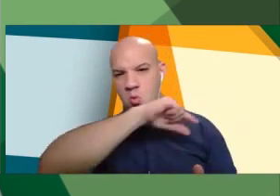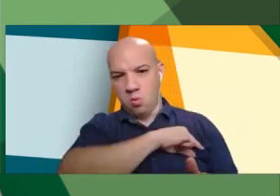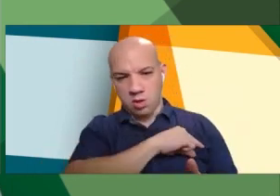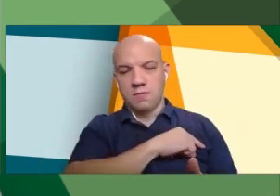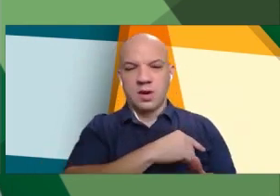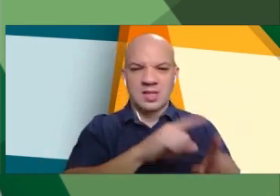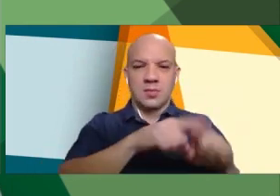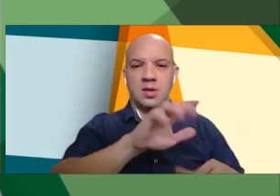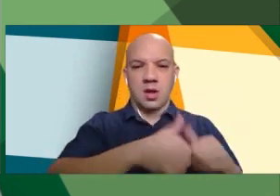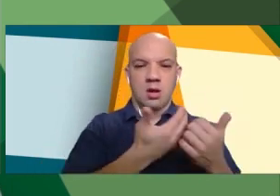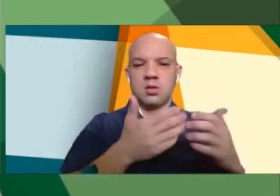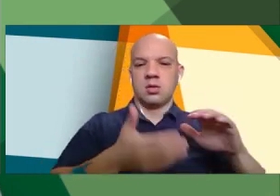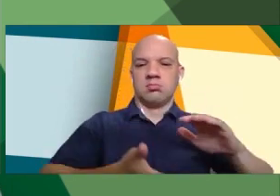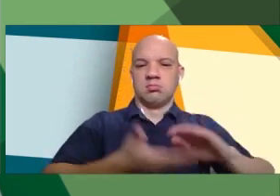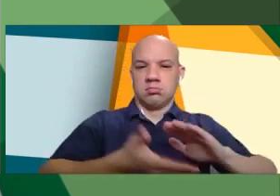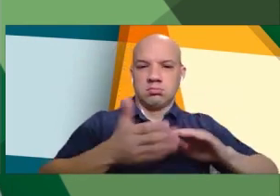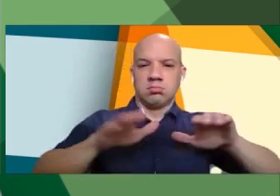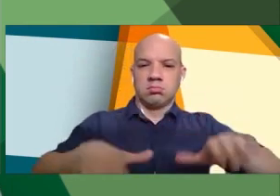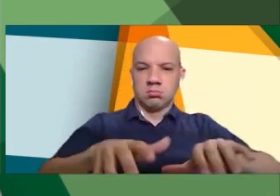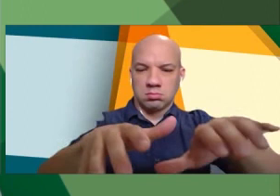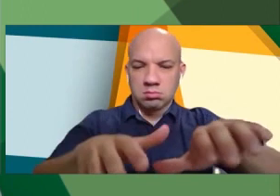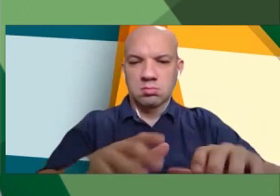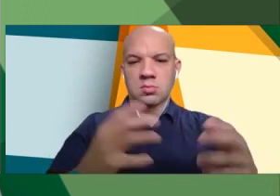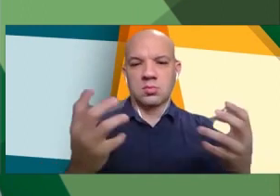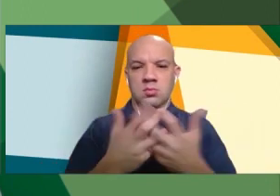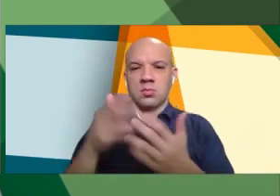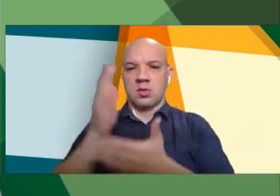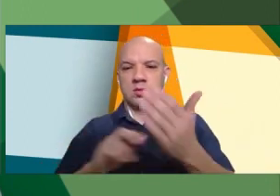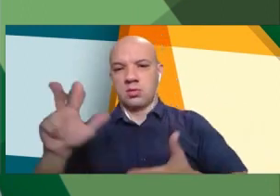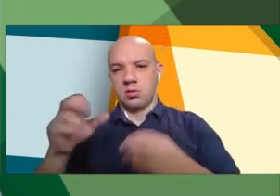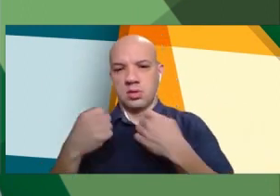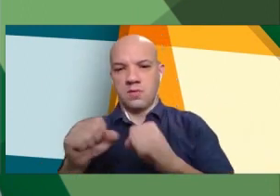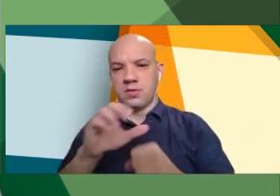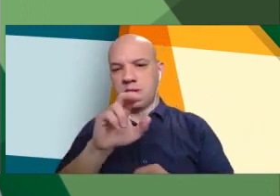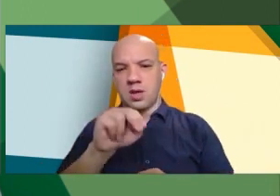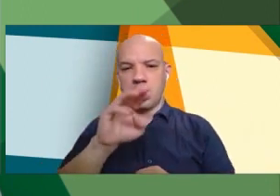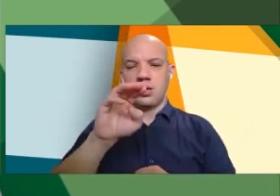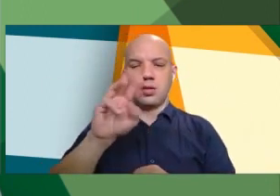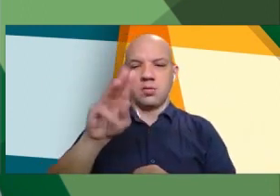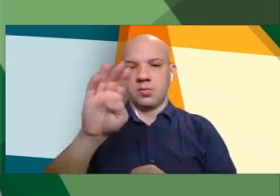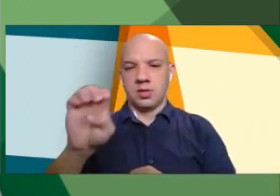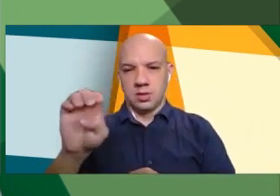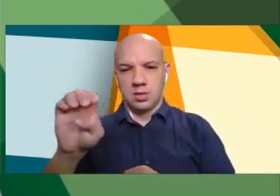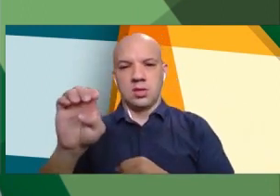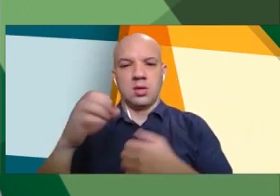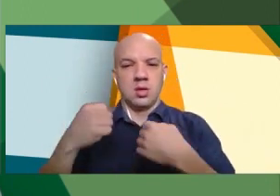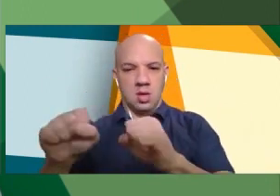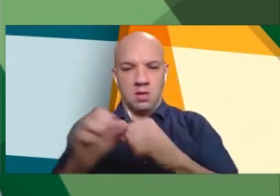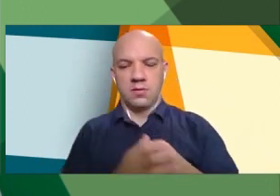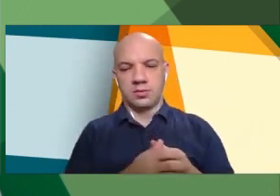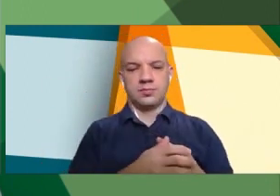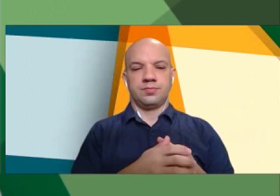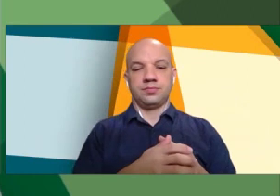in compliance with Section 3 efforts and MWBE efforts. And quarterly reporting template.